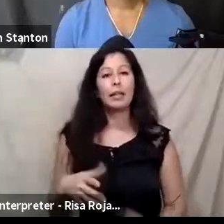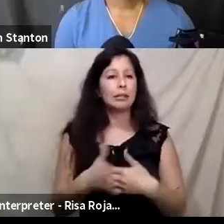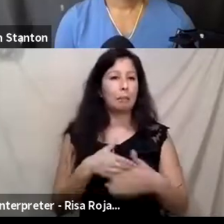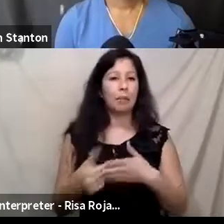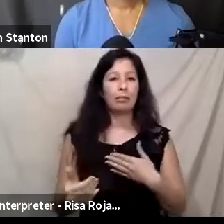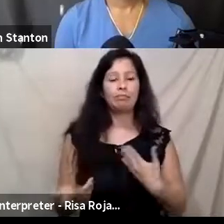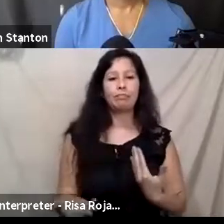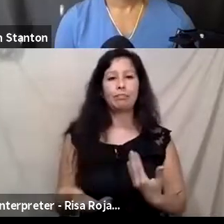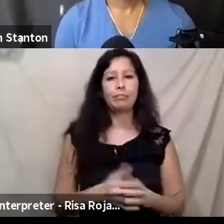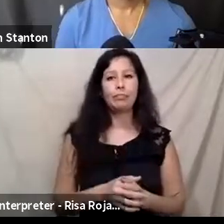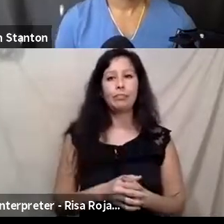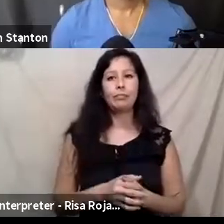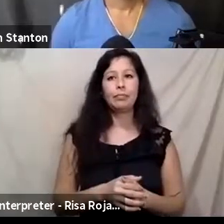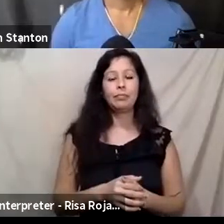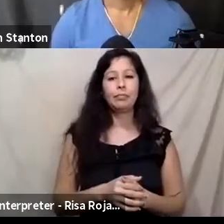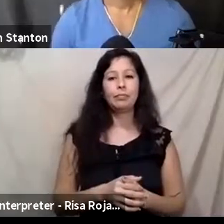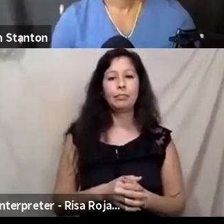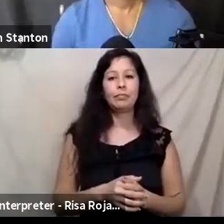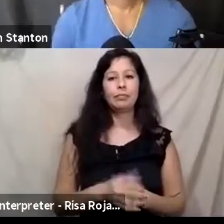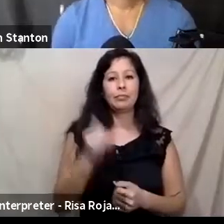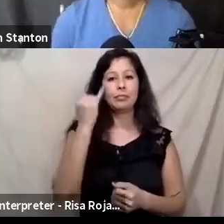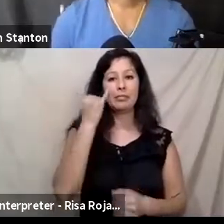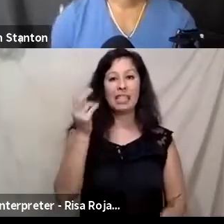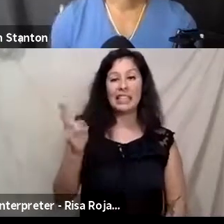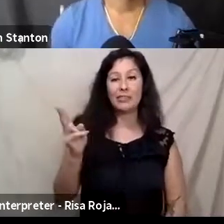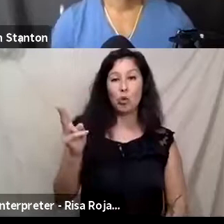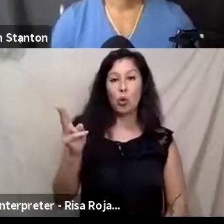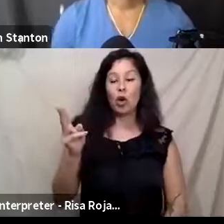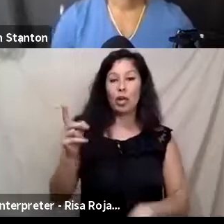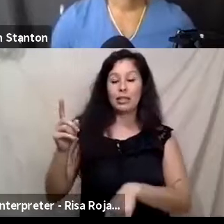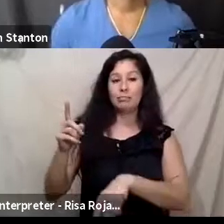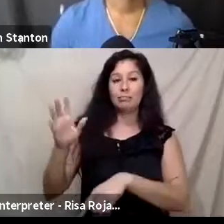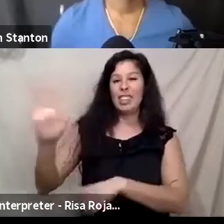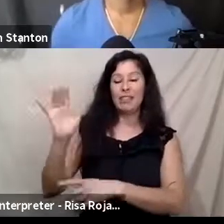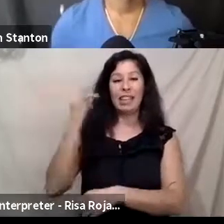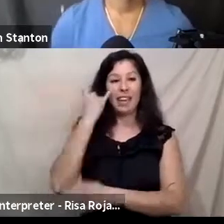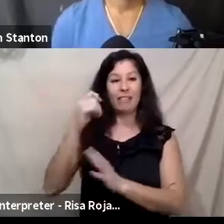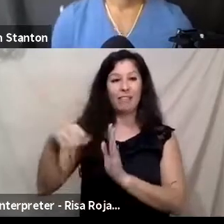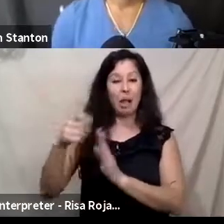regardless of whether it's a historical piece or a contemporary piece.